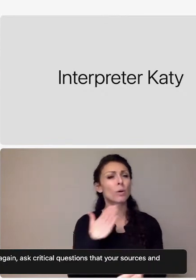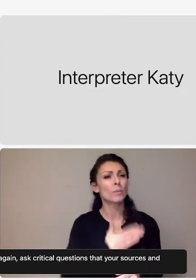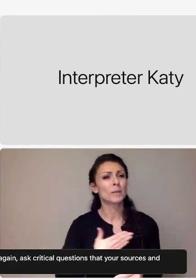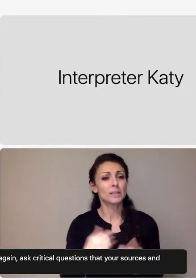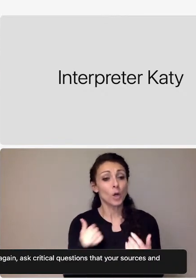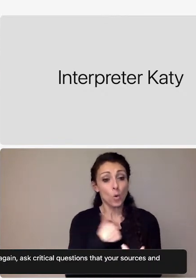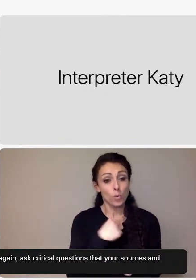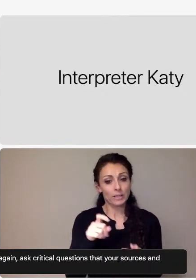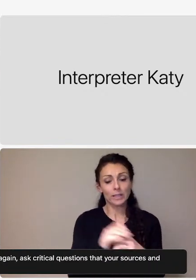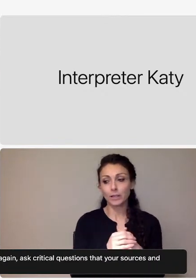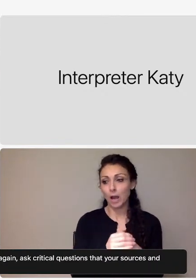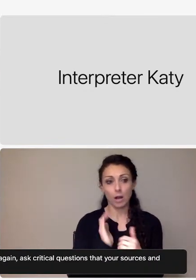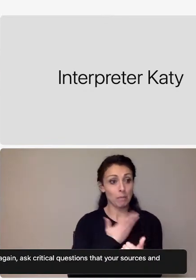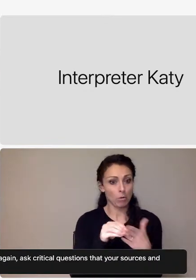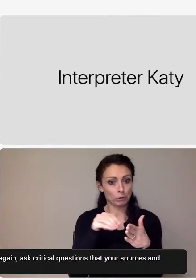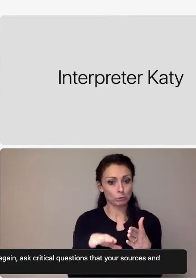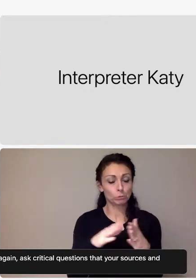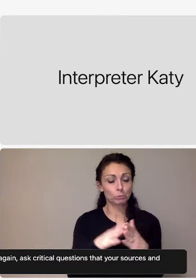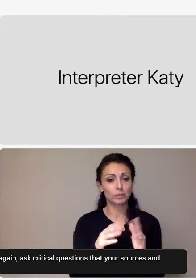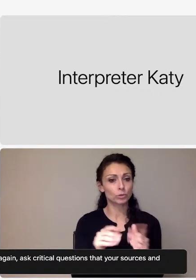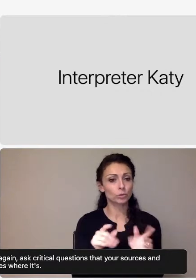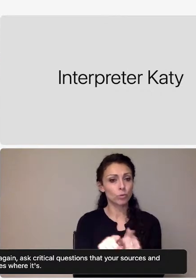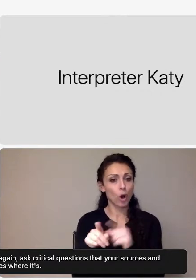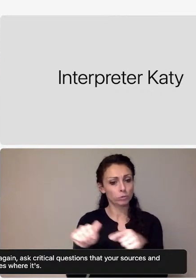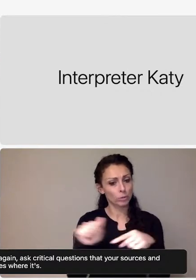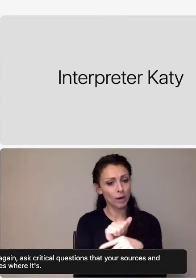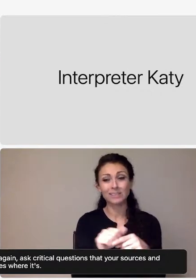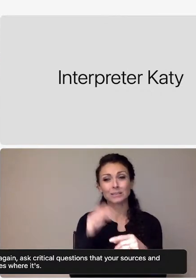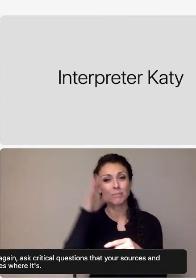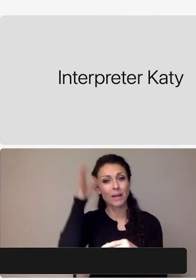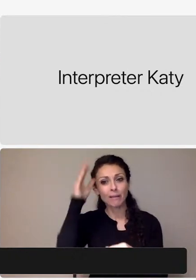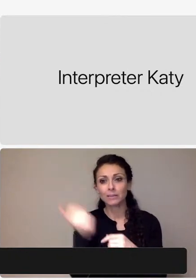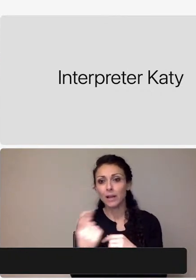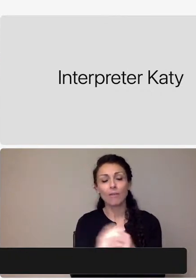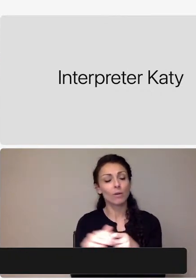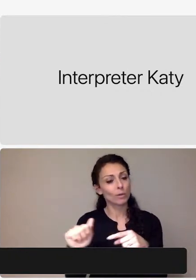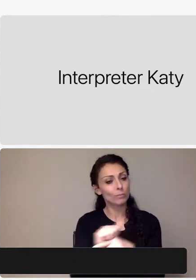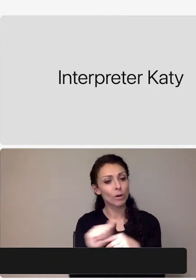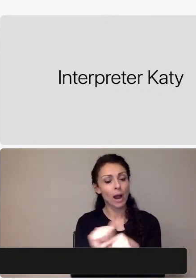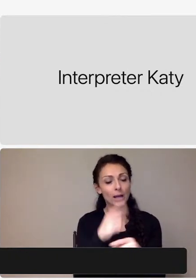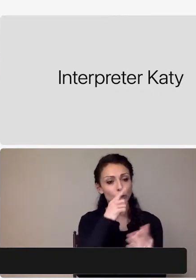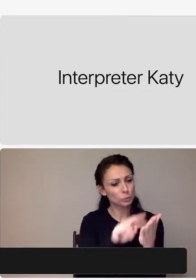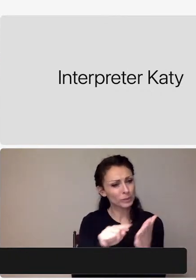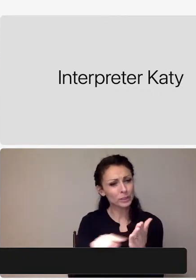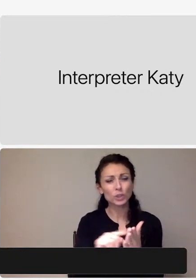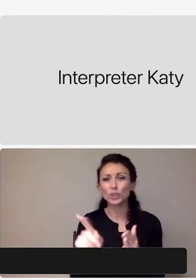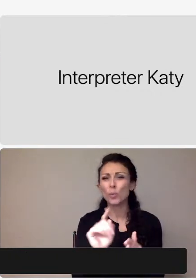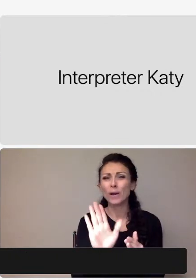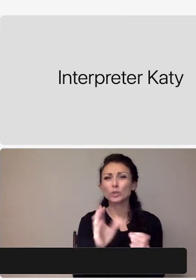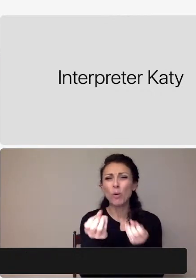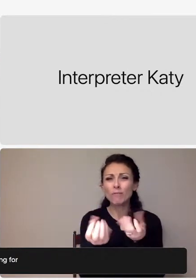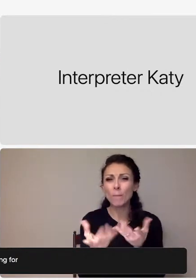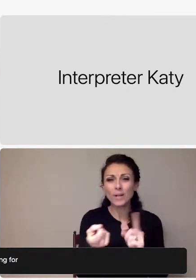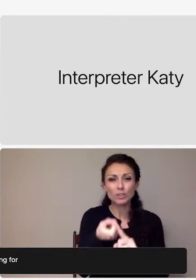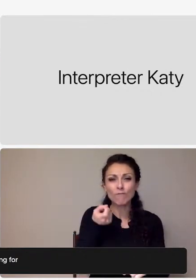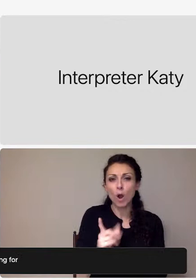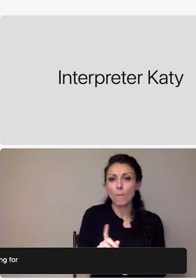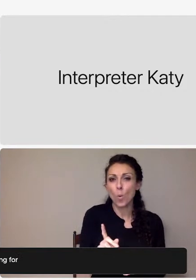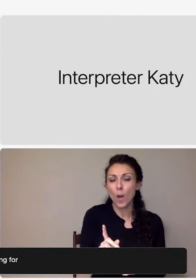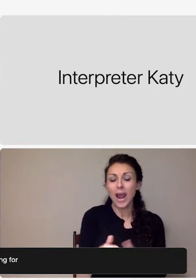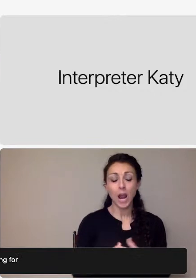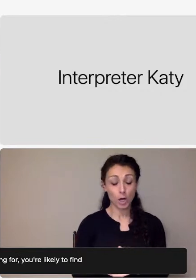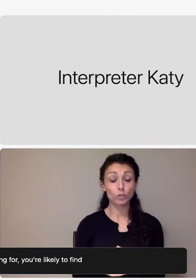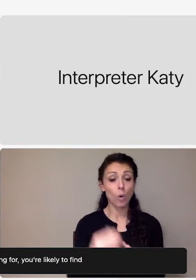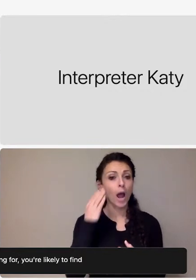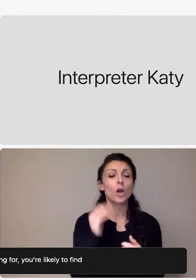validity to it and it certainly includes where it's coming from and if you go to the internet searching for something you're looking for you're likely to find it